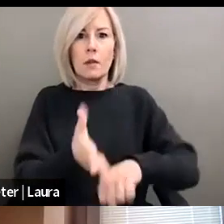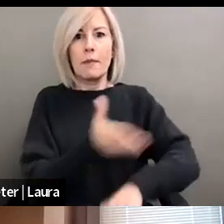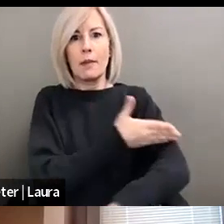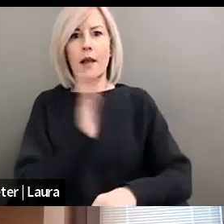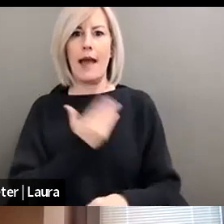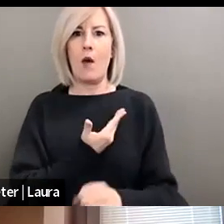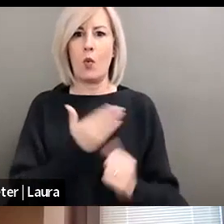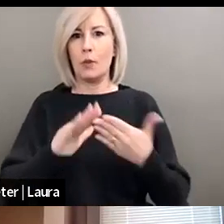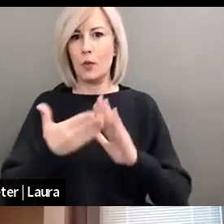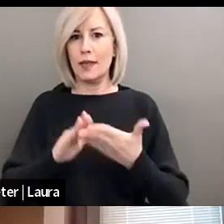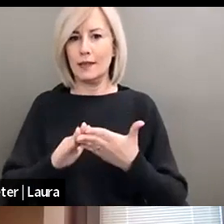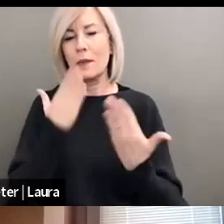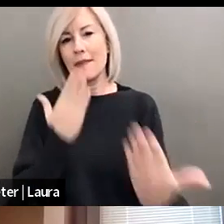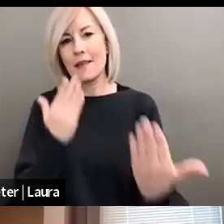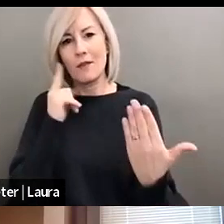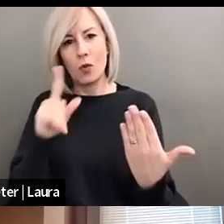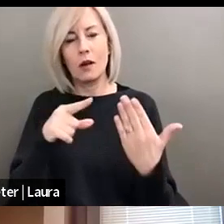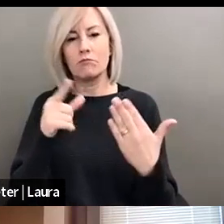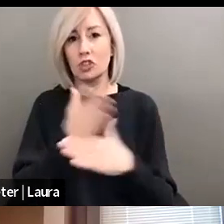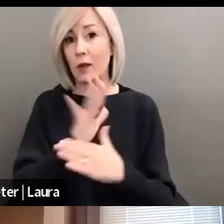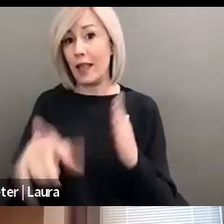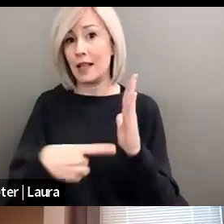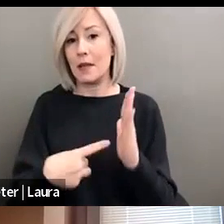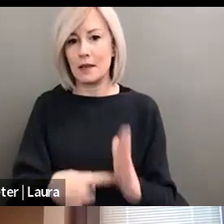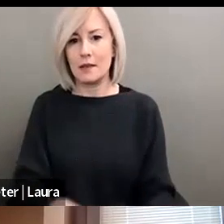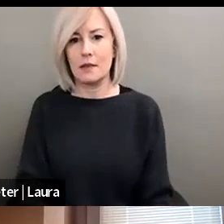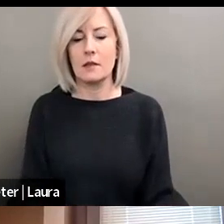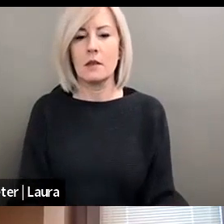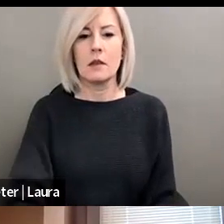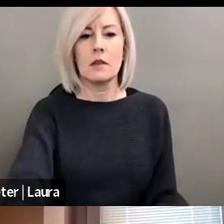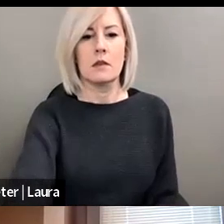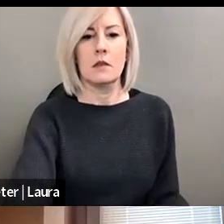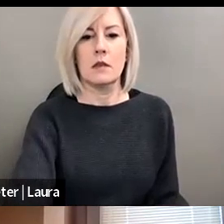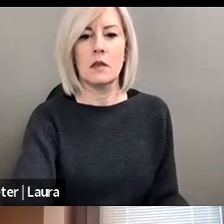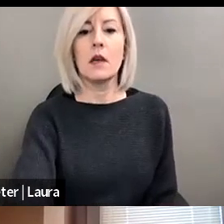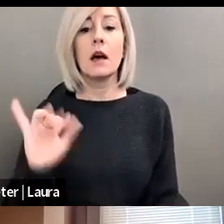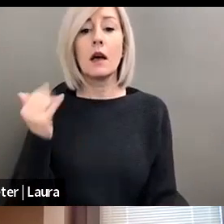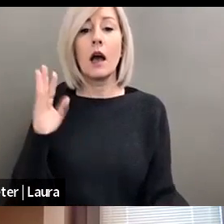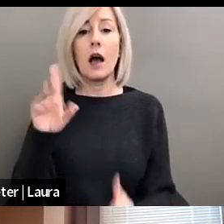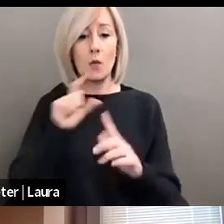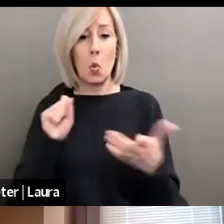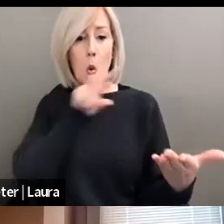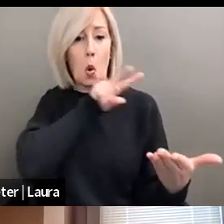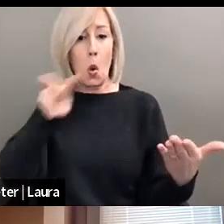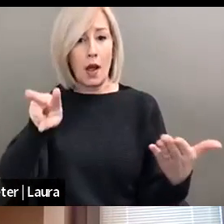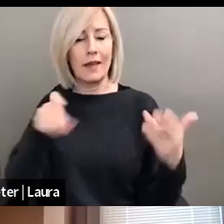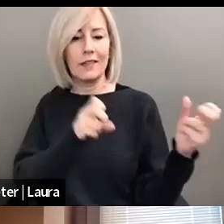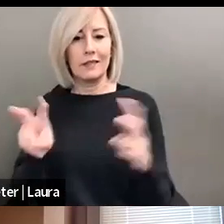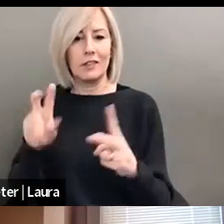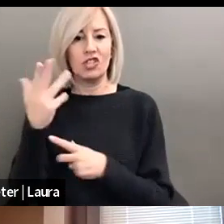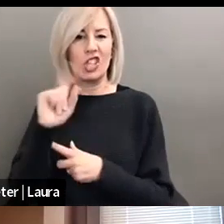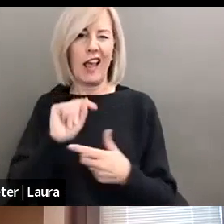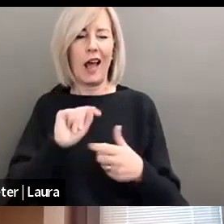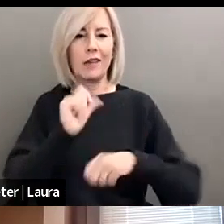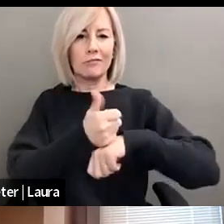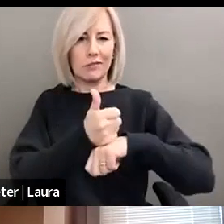So thank you for sharing that example. Stephanie, I would just add quickly, if you look in the chat, I put the basic format, at least for